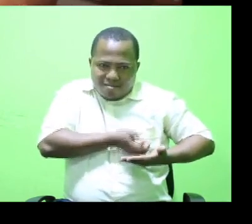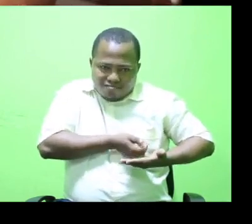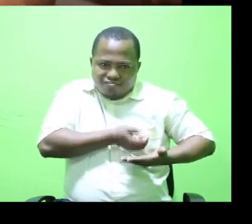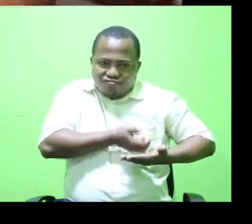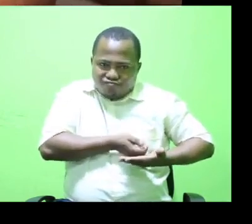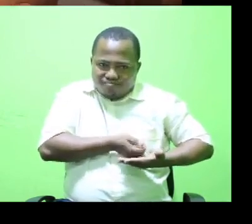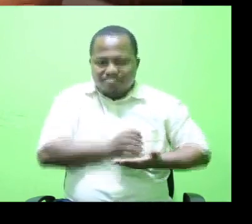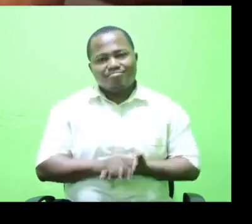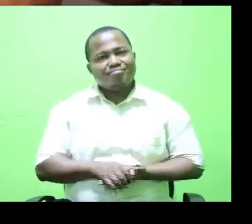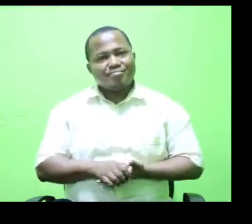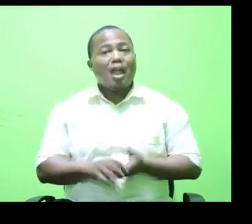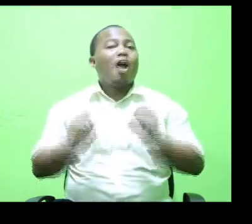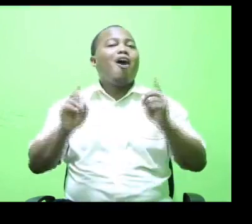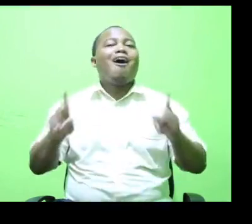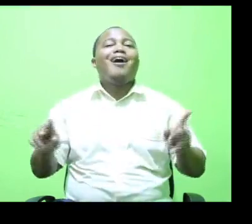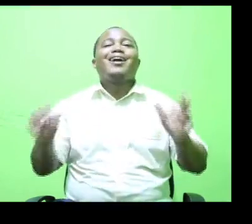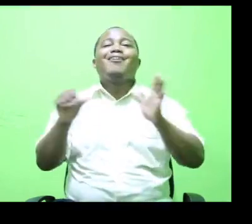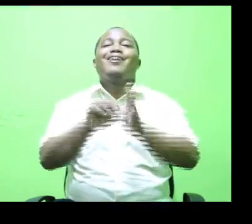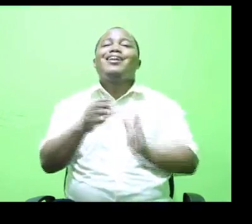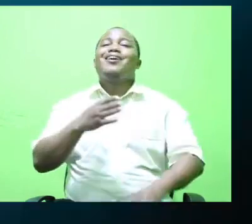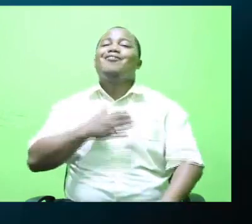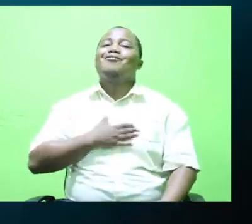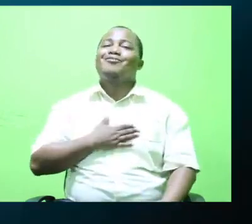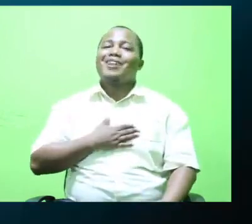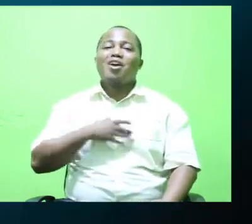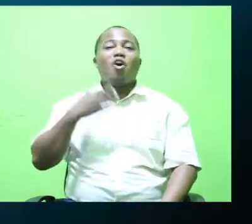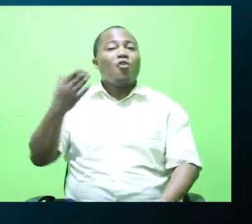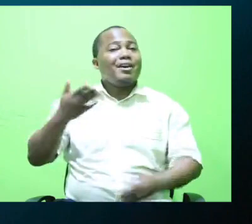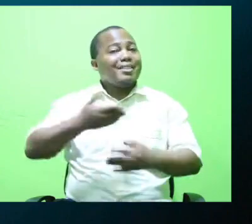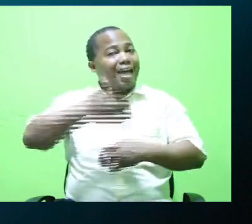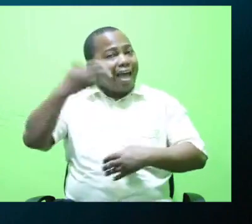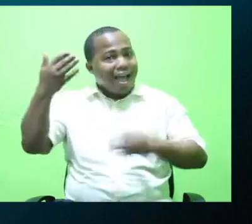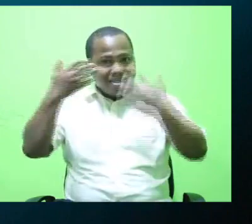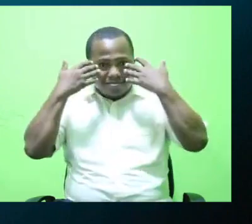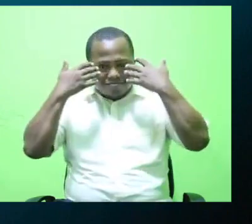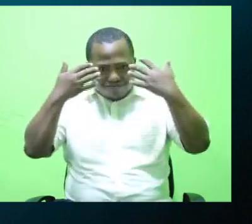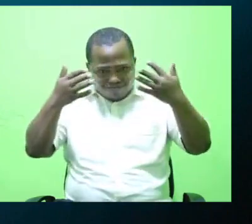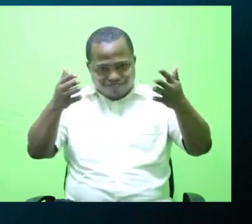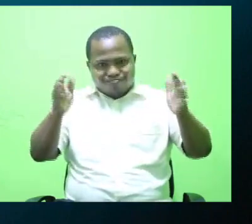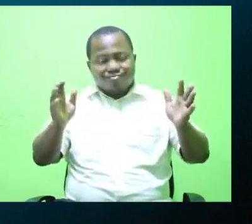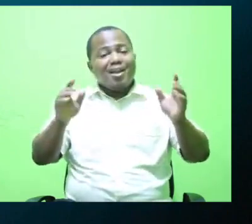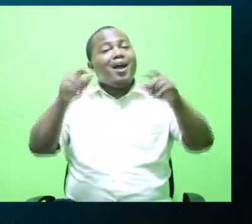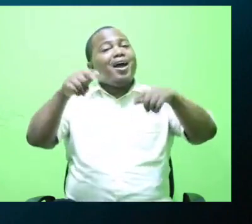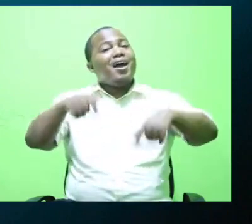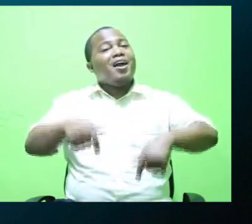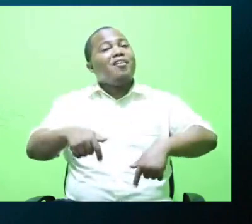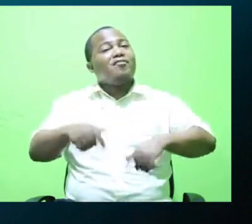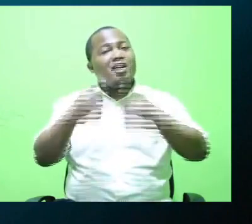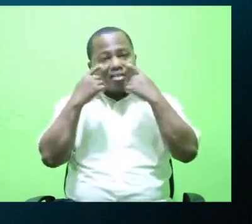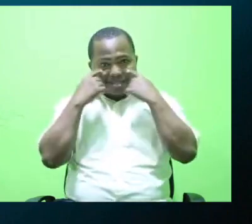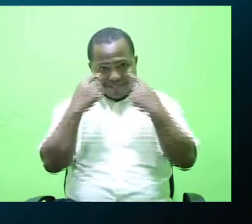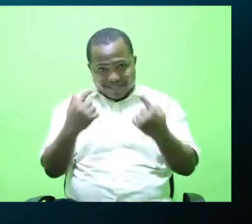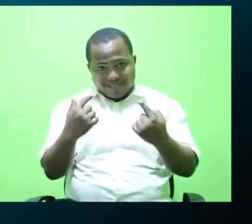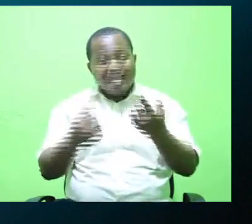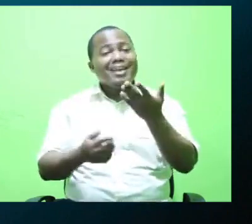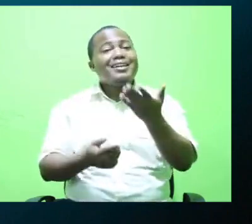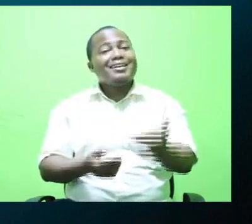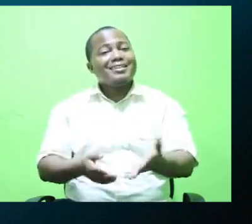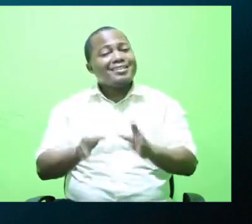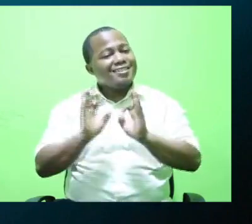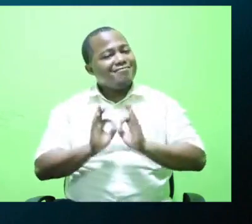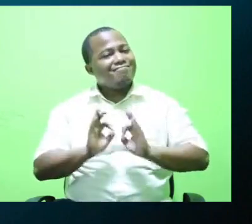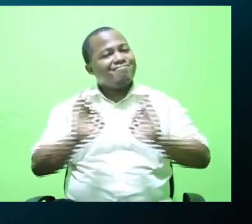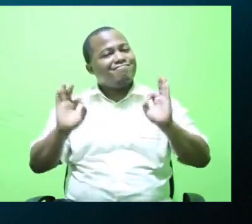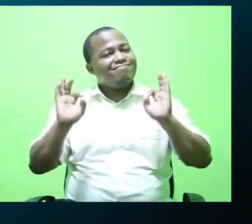dear students and other viewers, here we see that it is